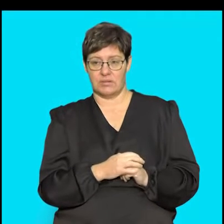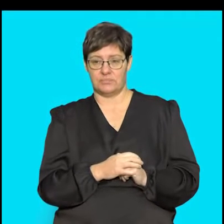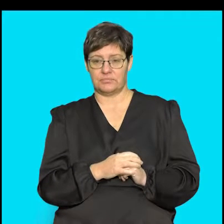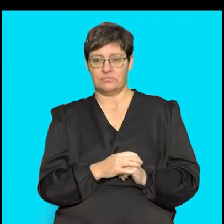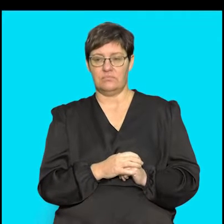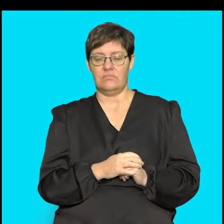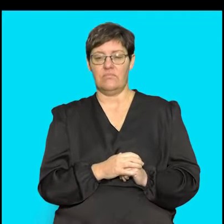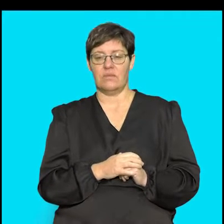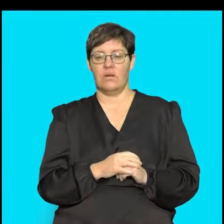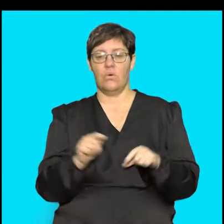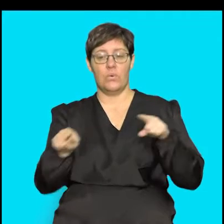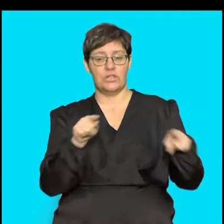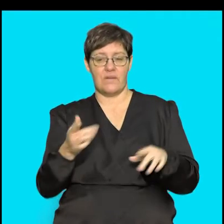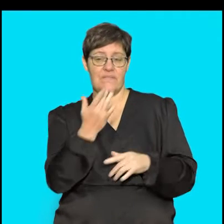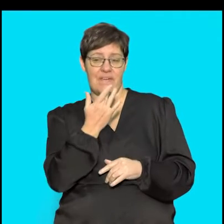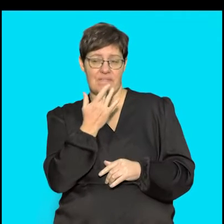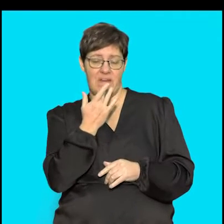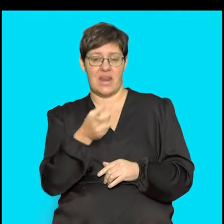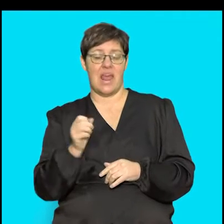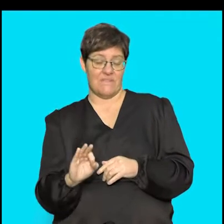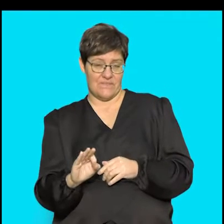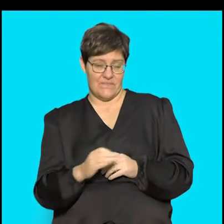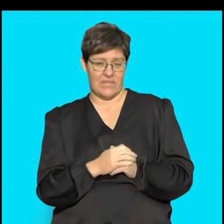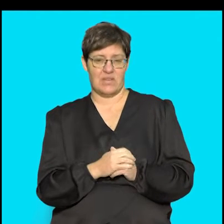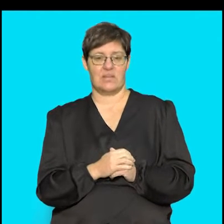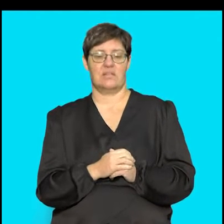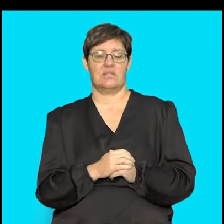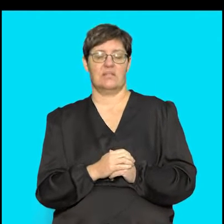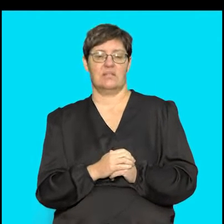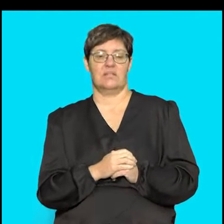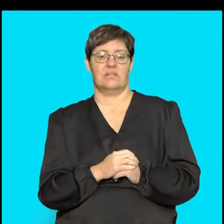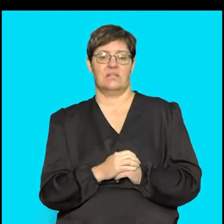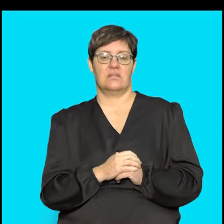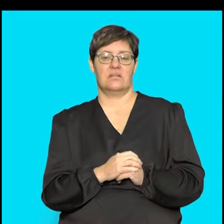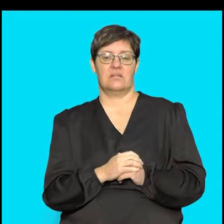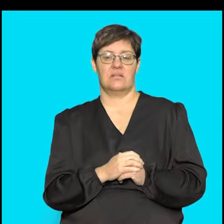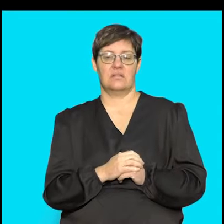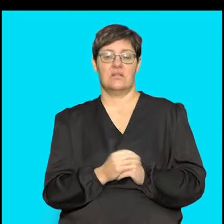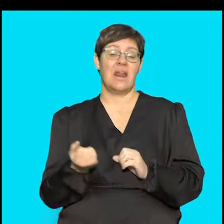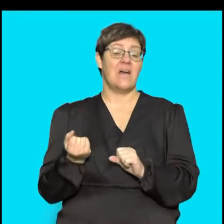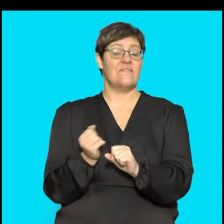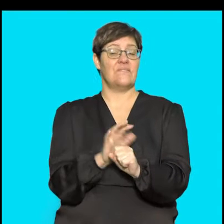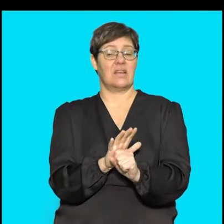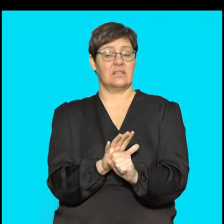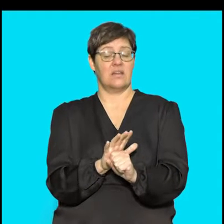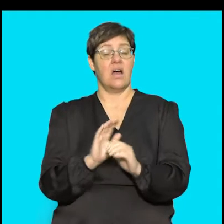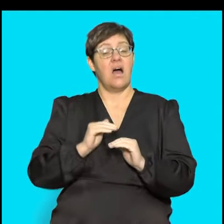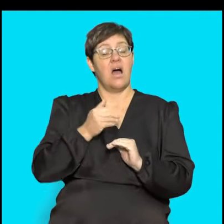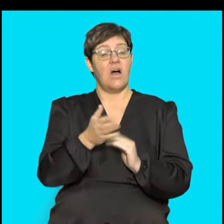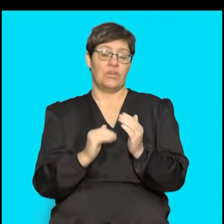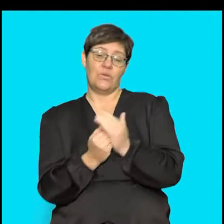R. Then which reaction is favored, we will use an F to remind us, and then the